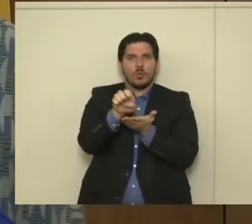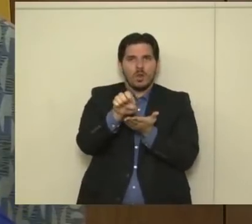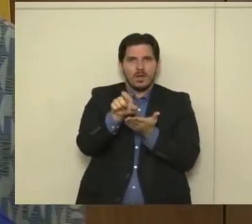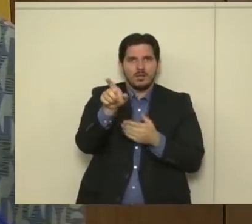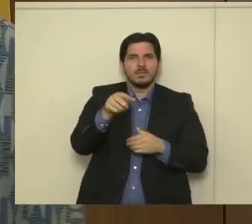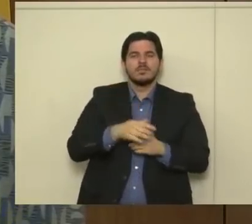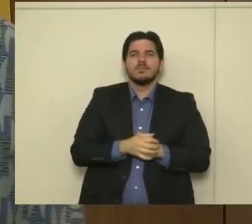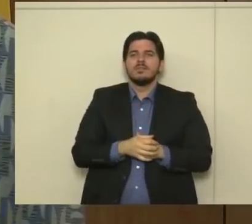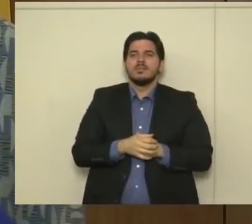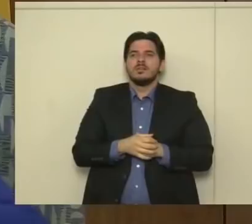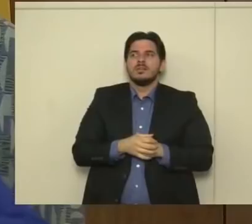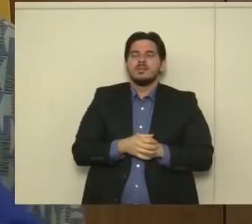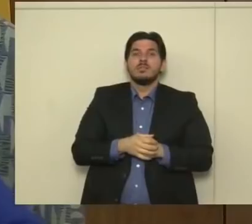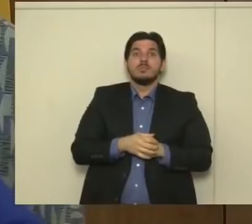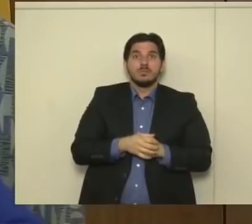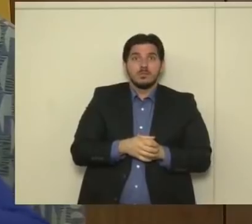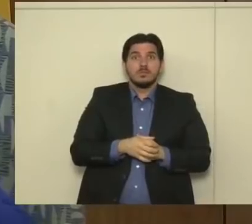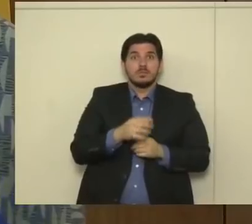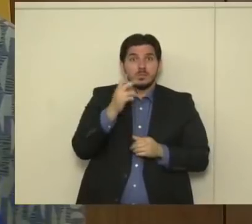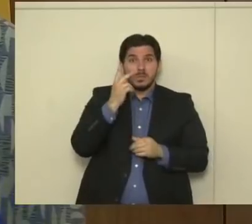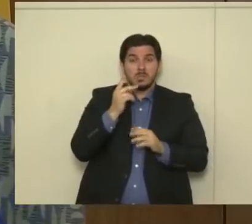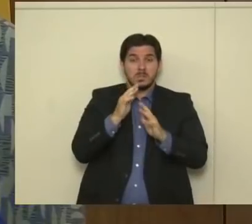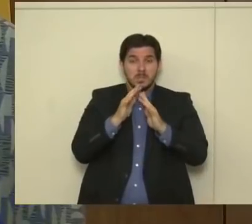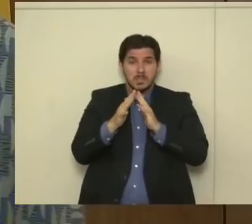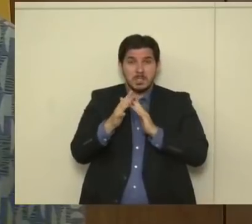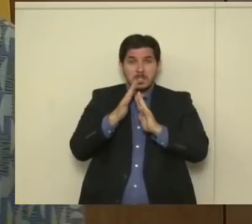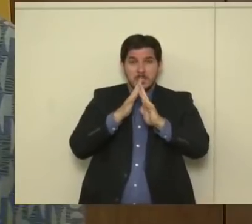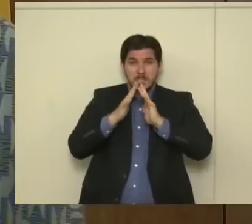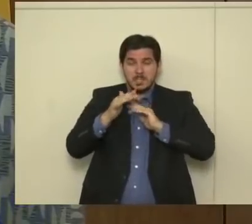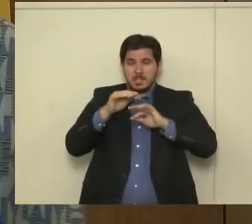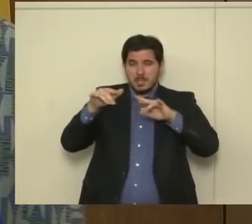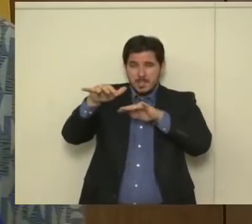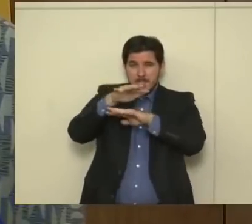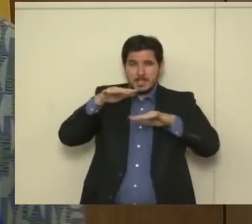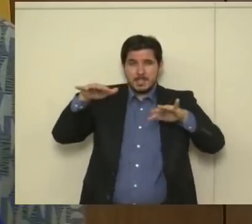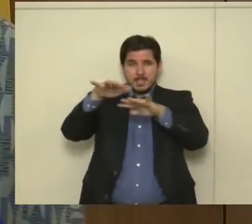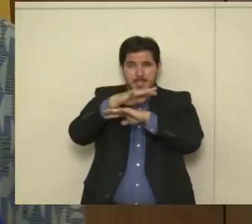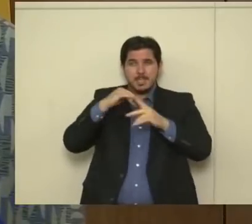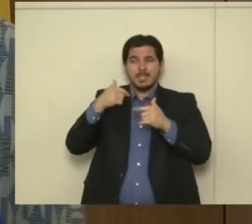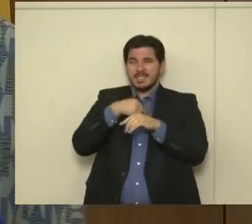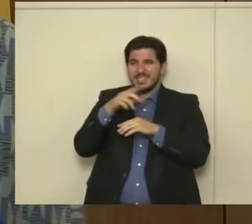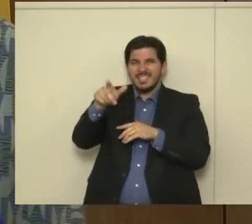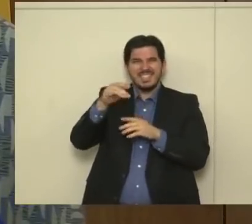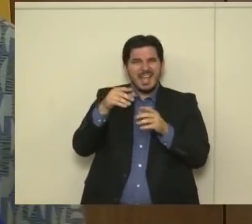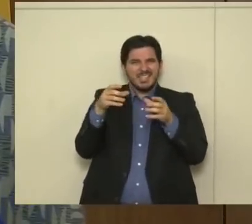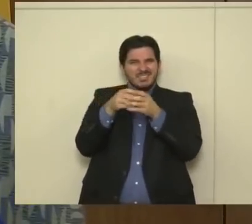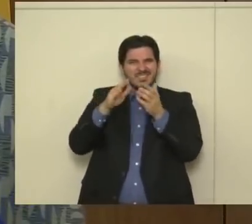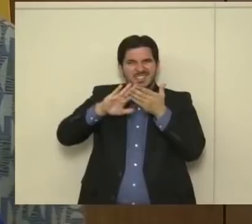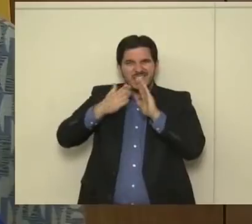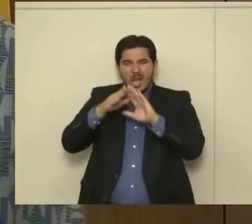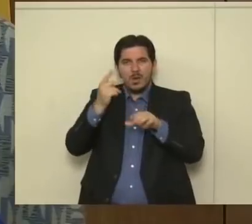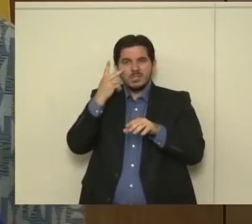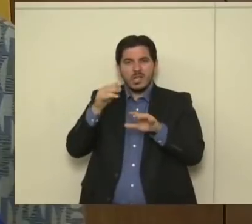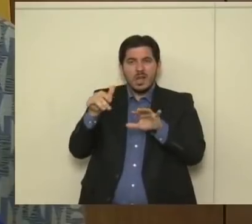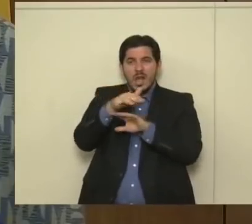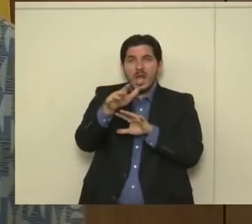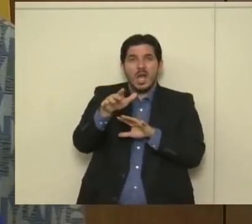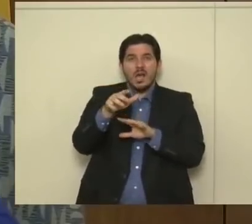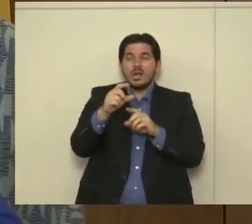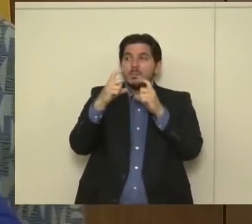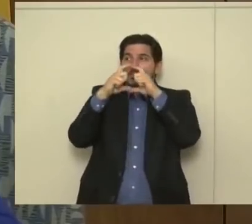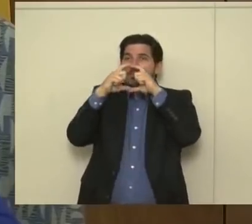lot of activity in Espanola traveling through Main Street as we were going north. I didn't see a single